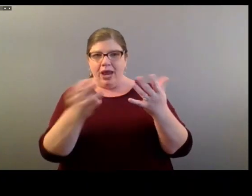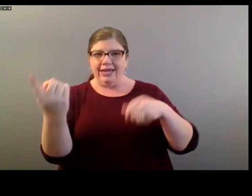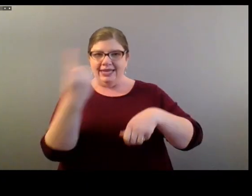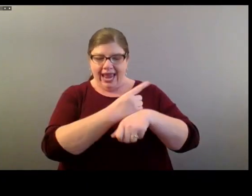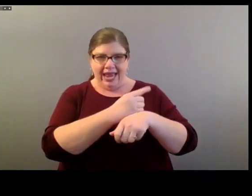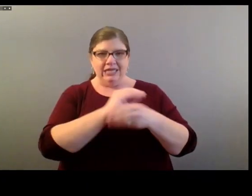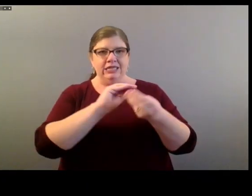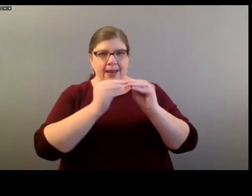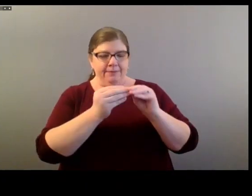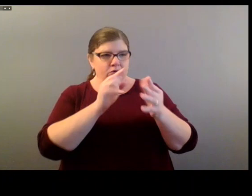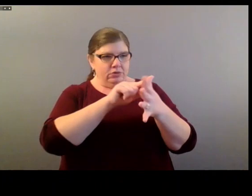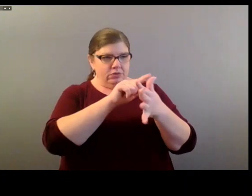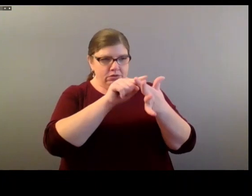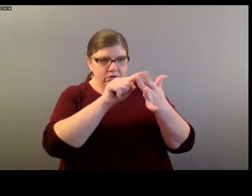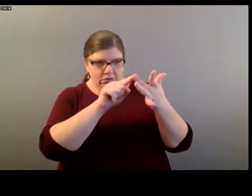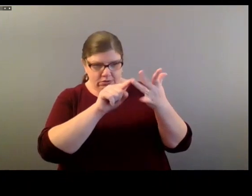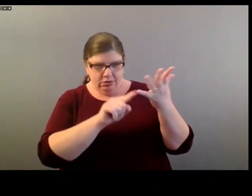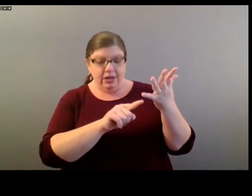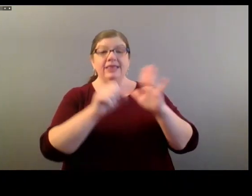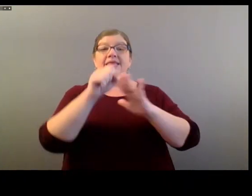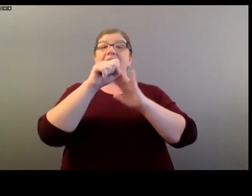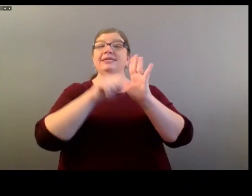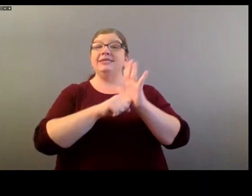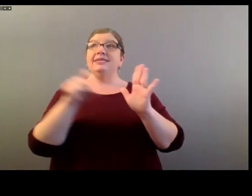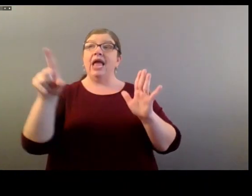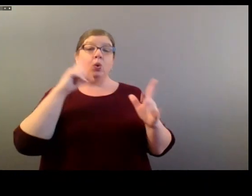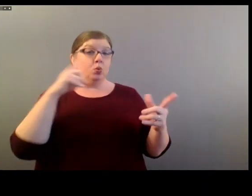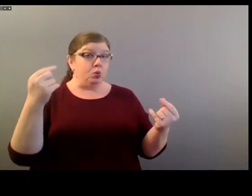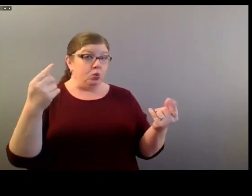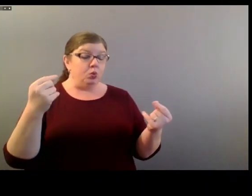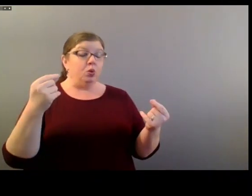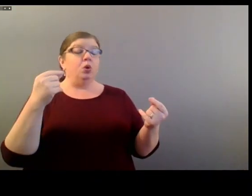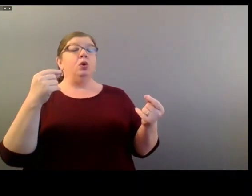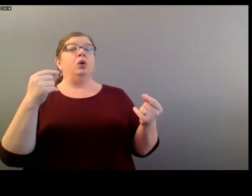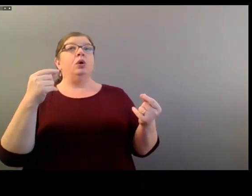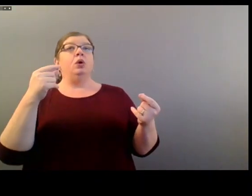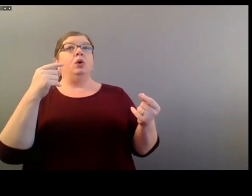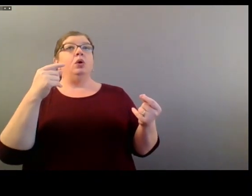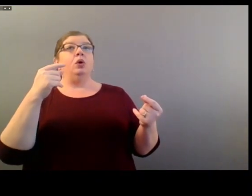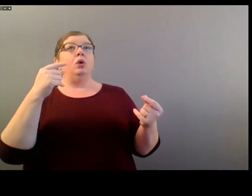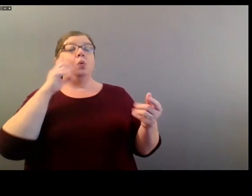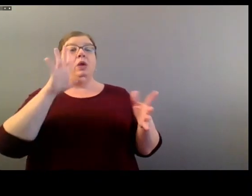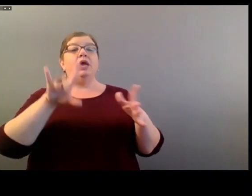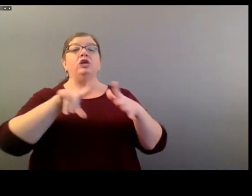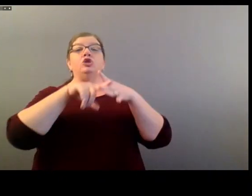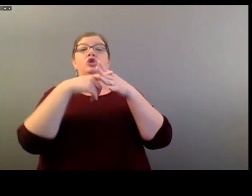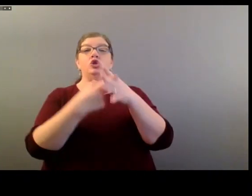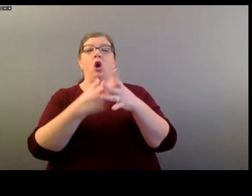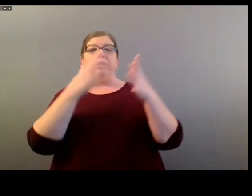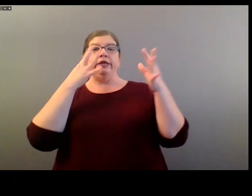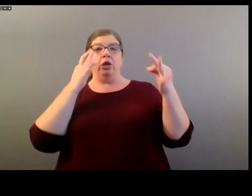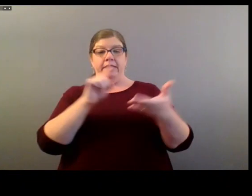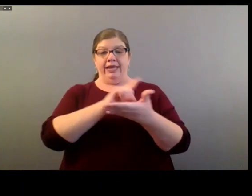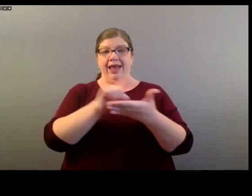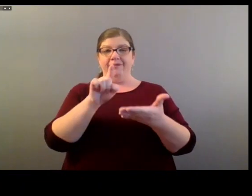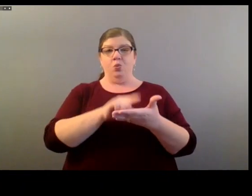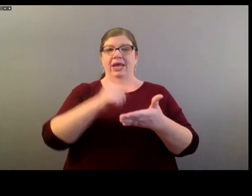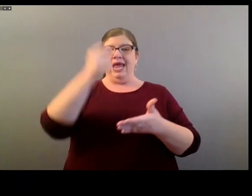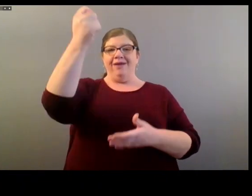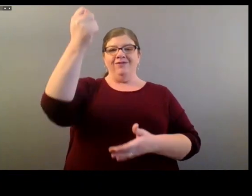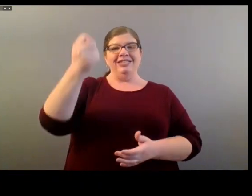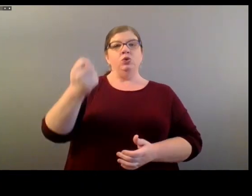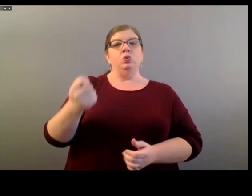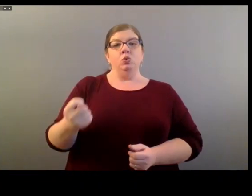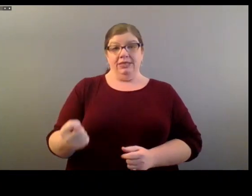rates, the state is going to implement the determination of case rate per week every Tuesday, together